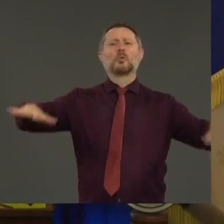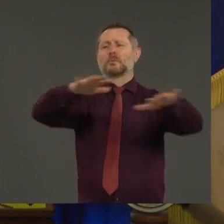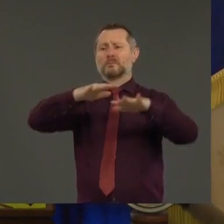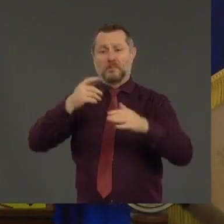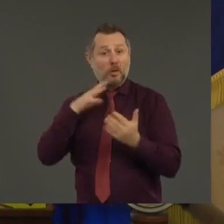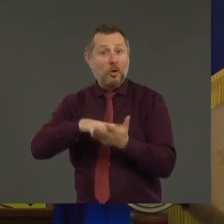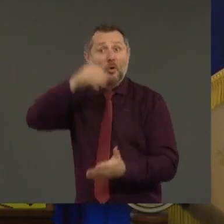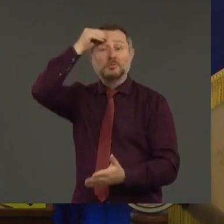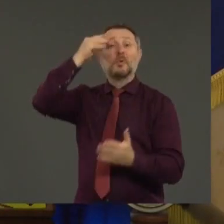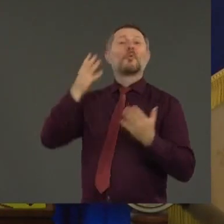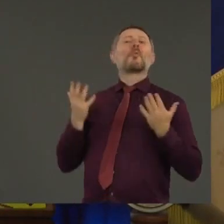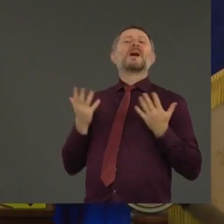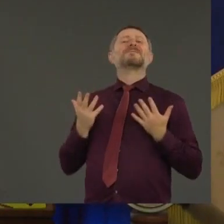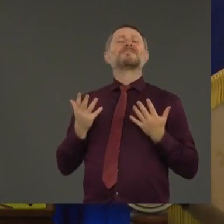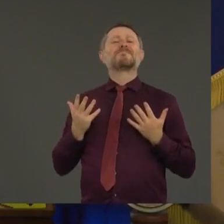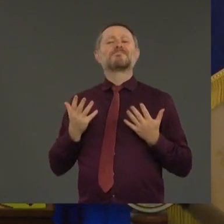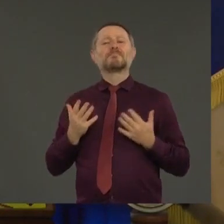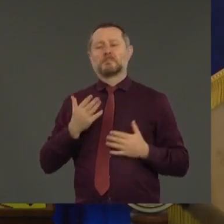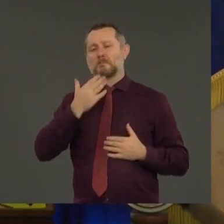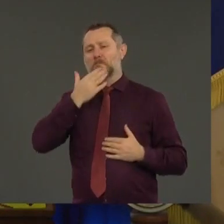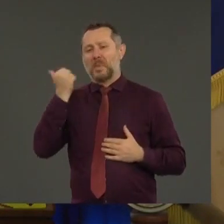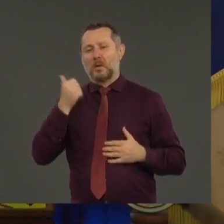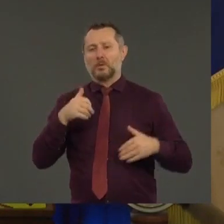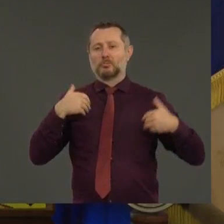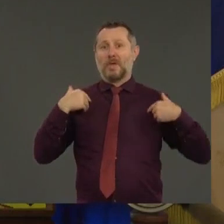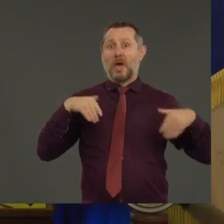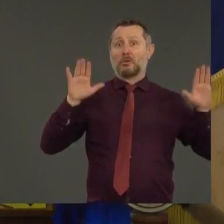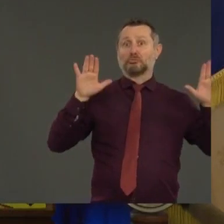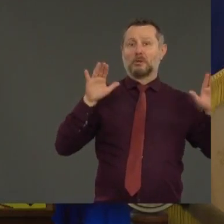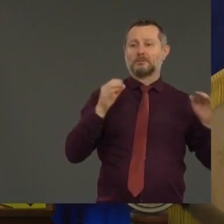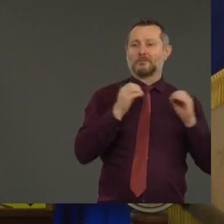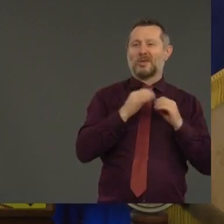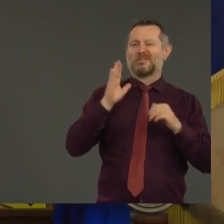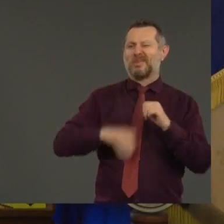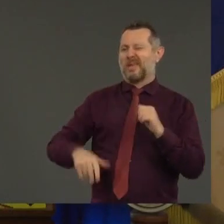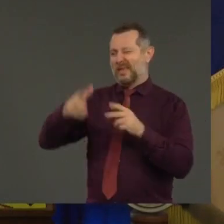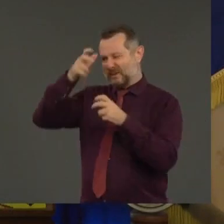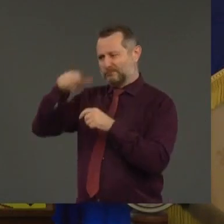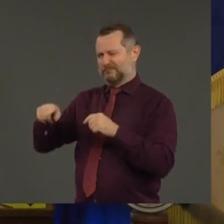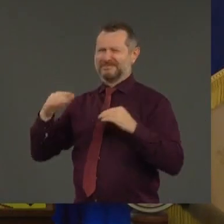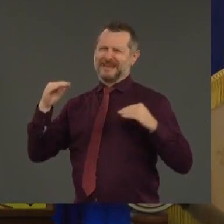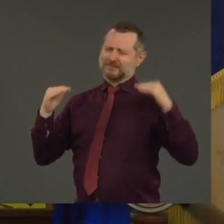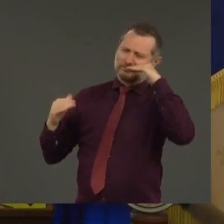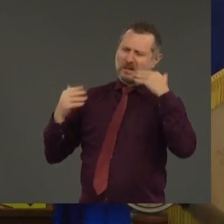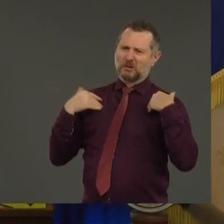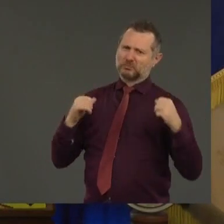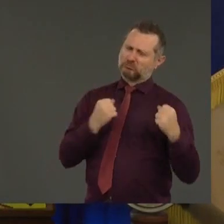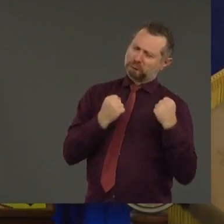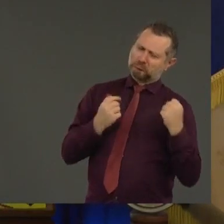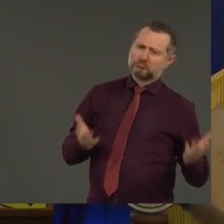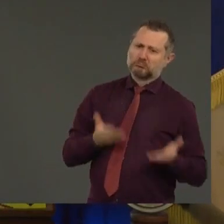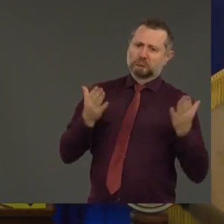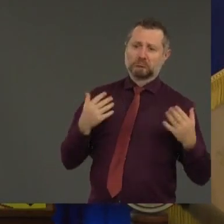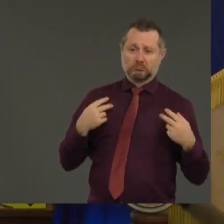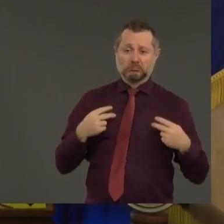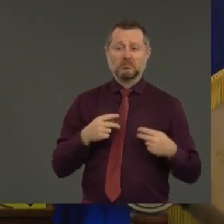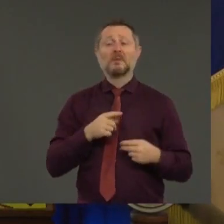angels are stronger than our demons, and sometimes we just need to listen for